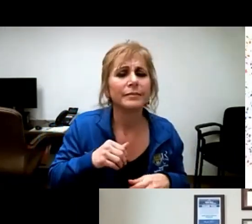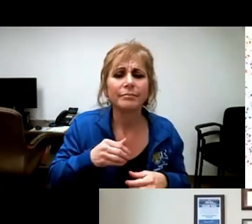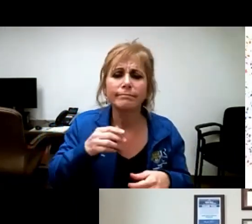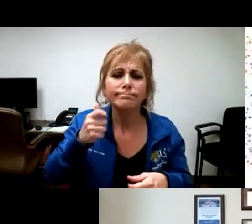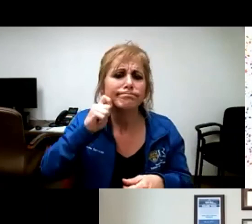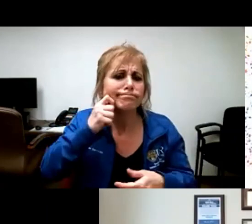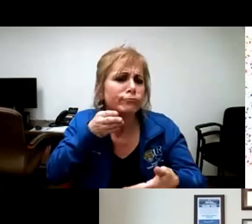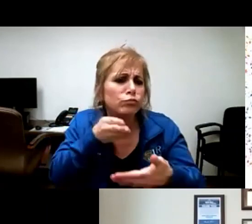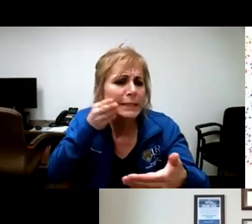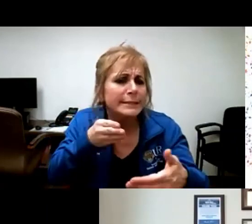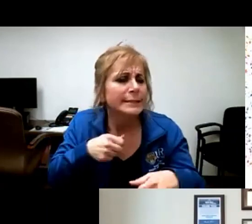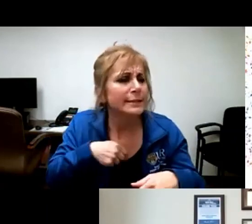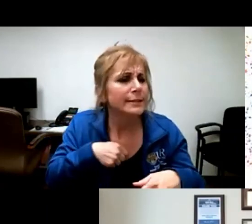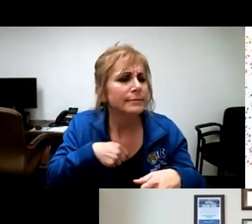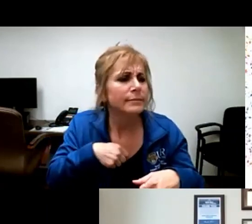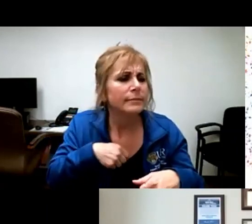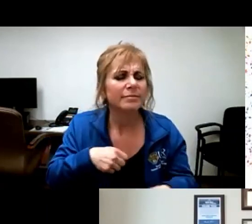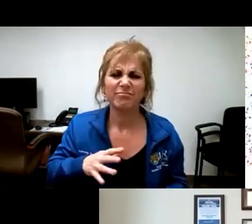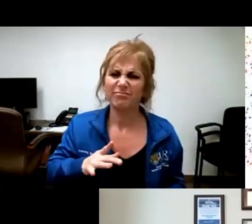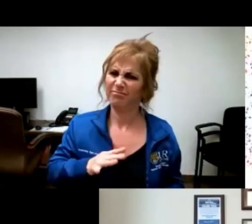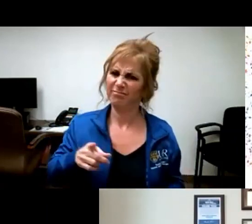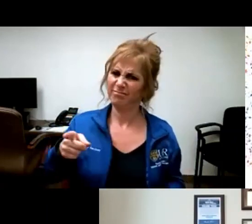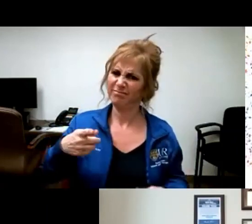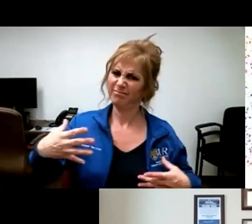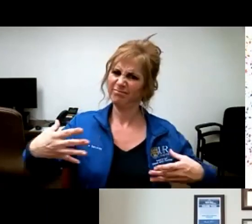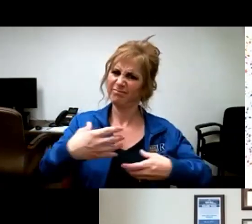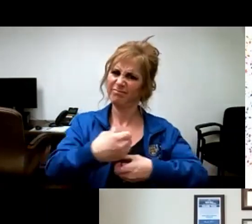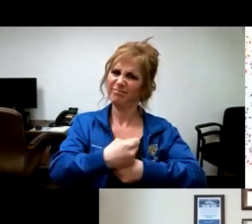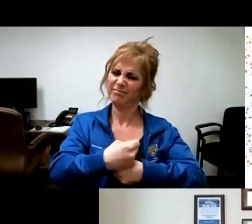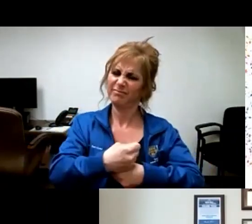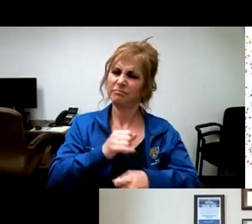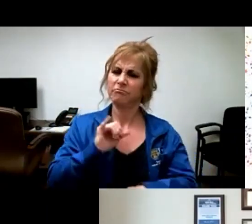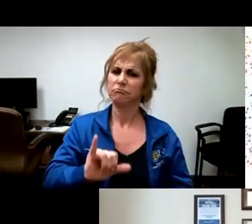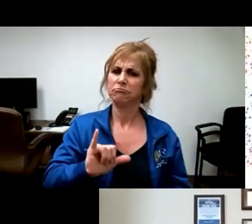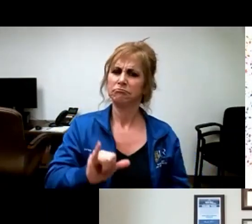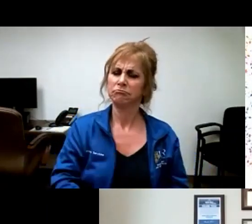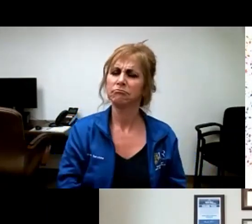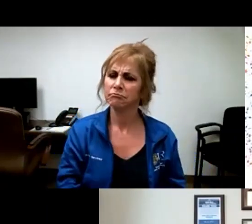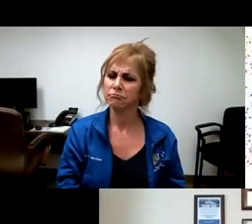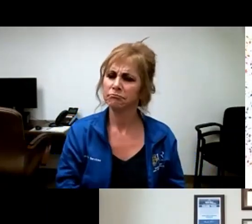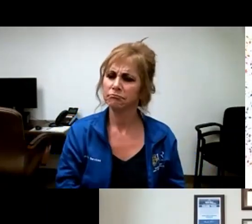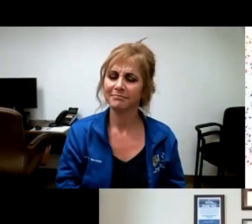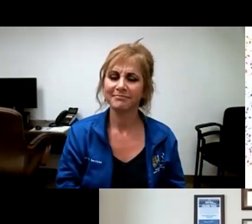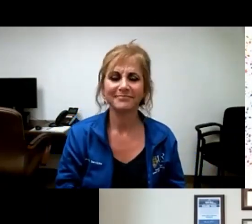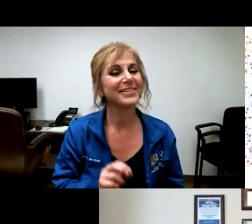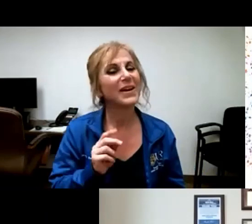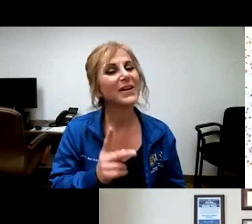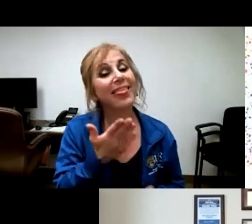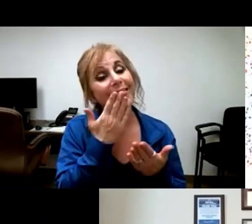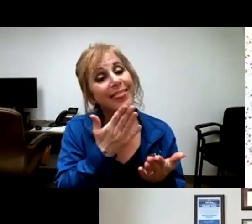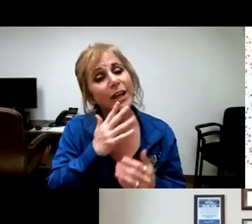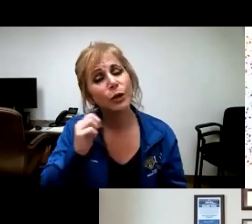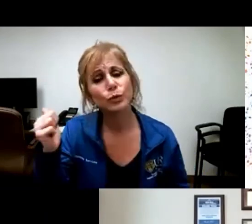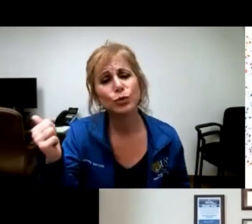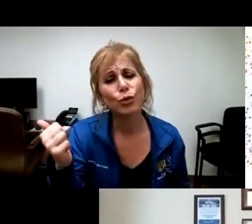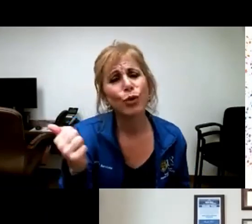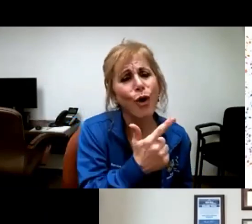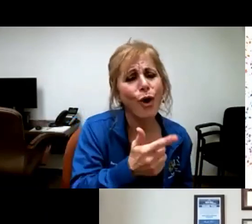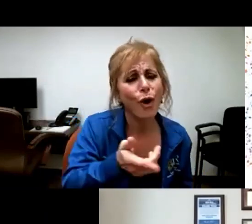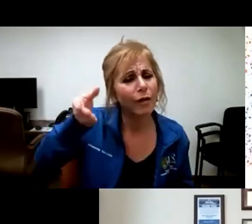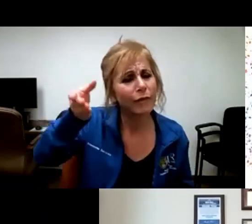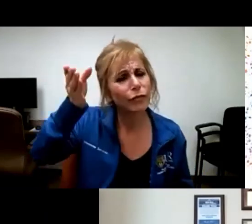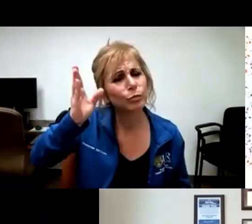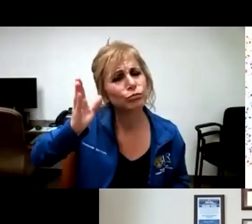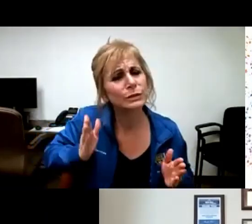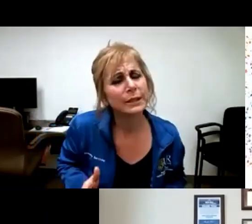Okay, we're gonna thank you very much to all the presenters, Dr. Kamen, Reverend Johnson, and Dr.